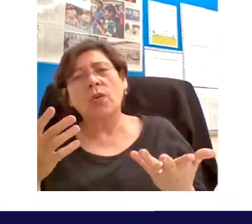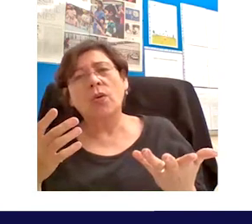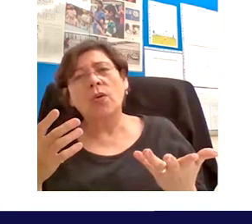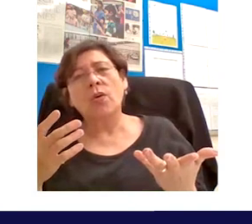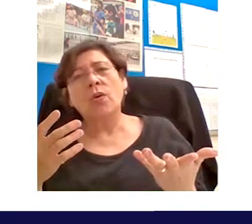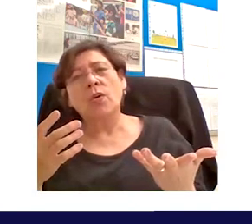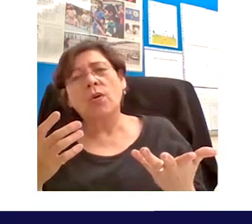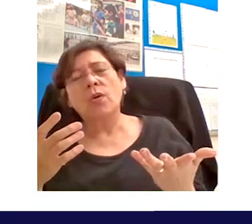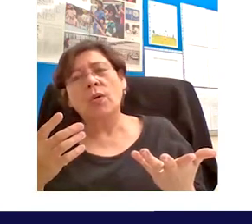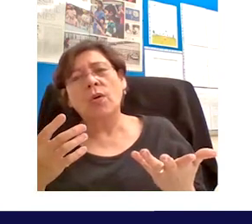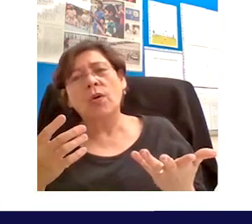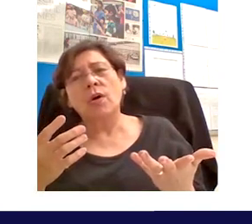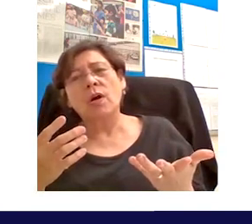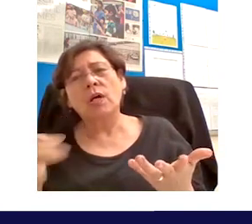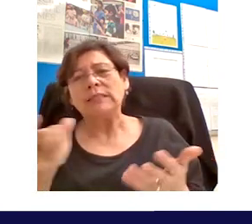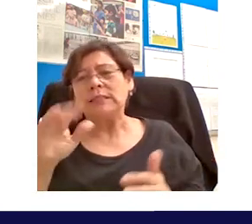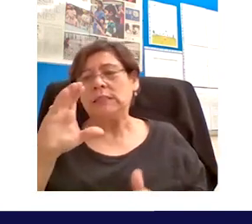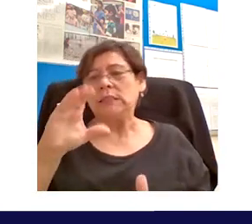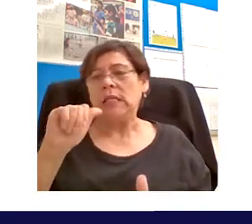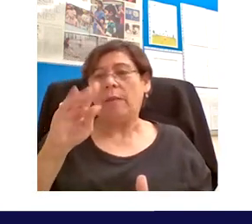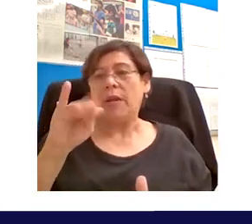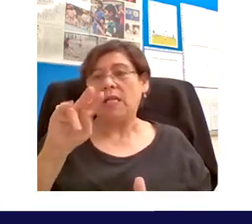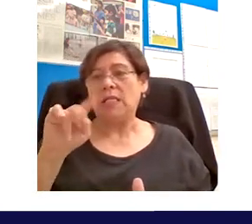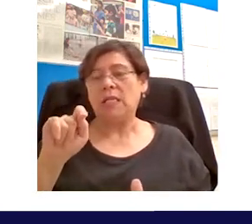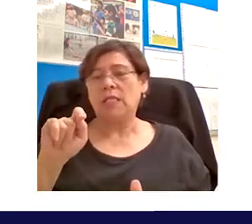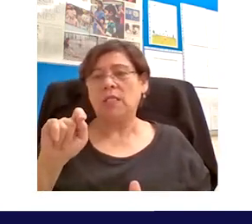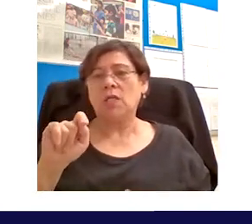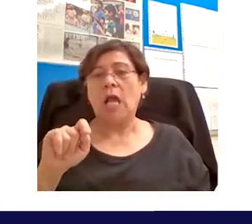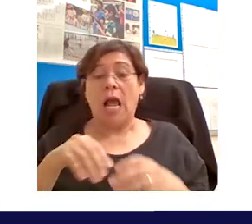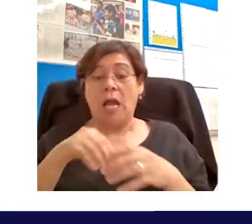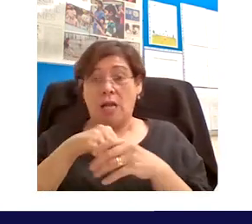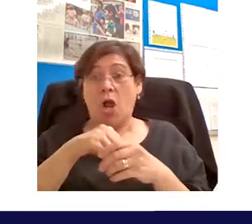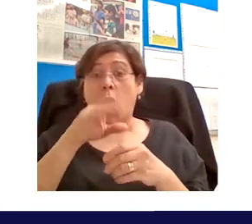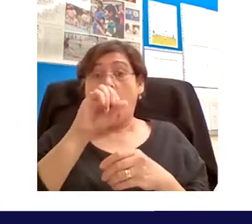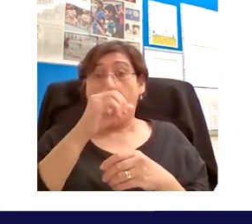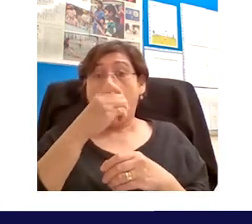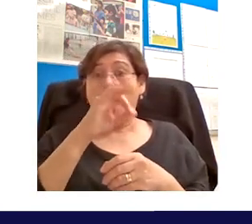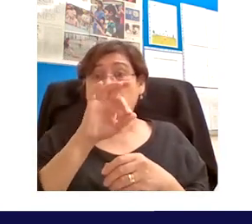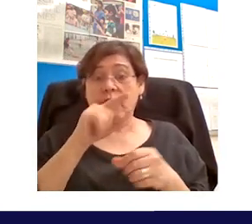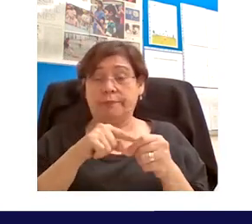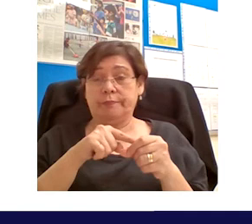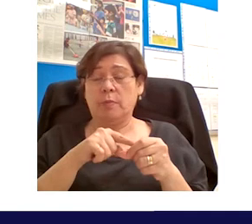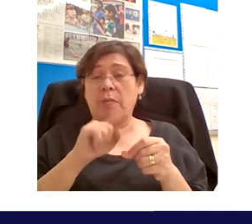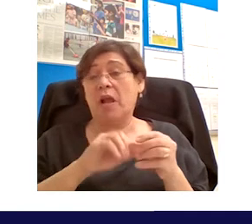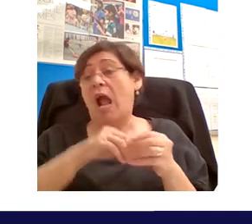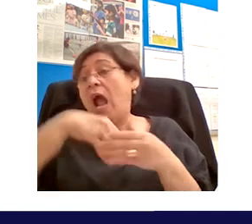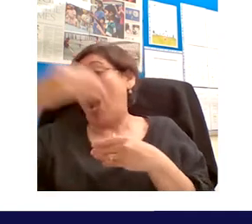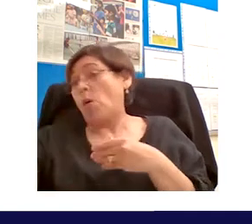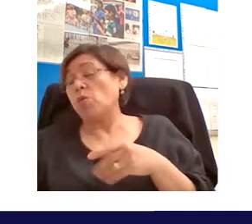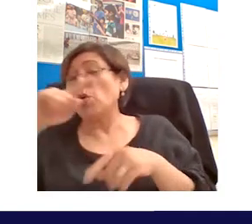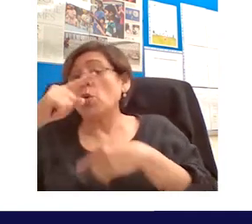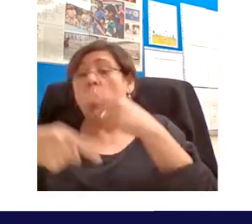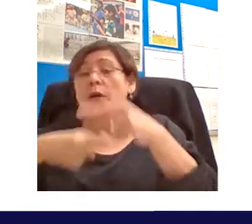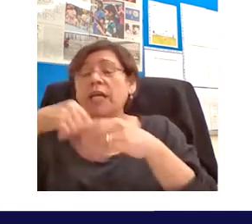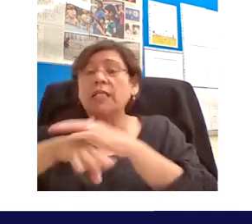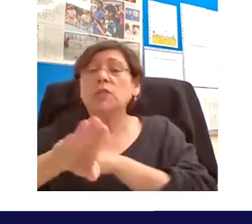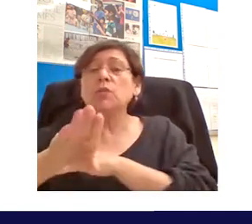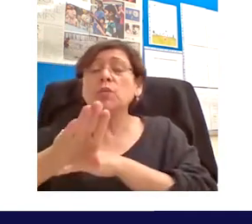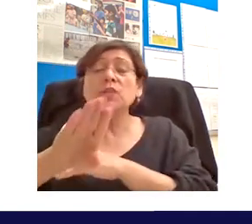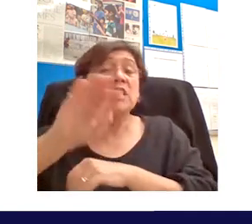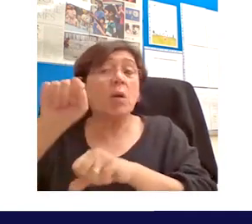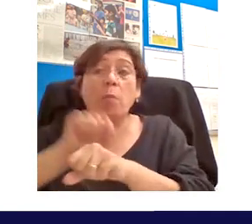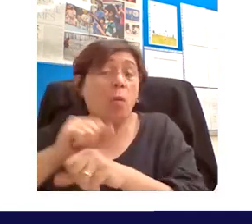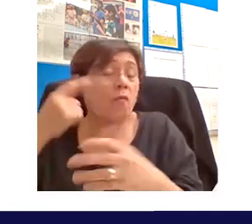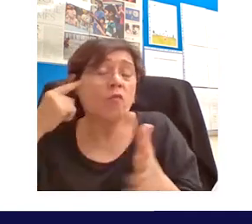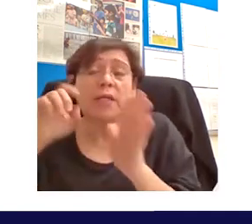something like cabinet then expanding beyond Oxford and coming to let's say Singapore or or uh this region Asia how's